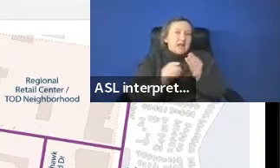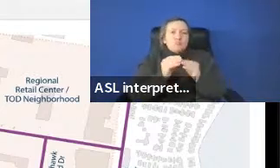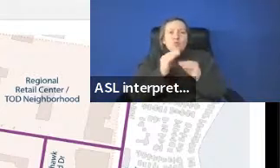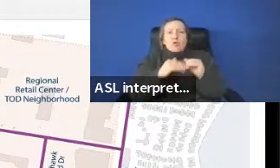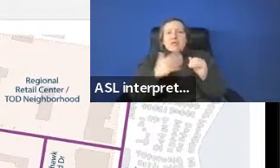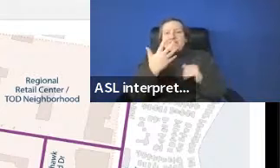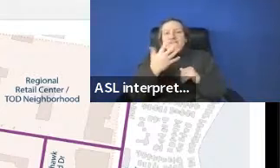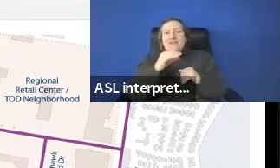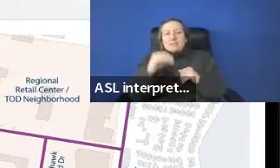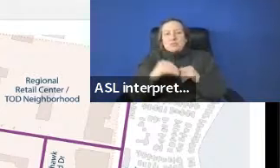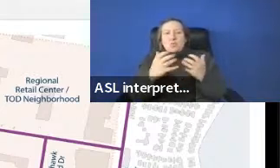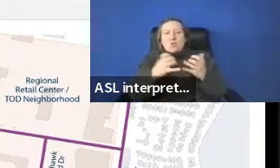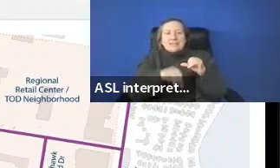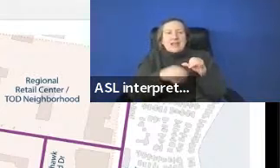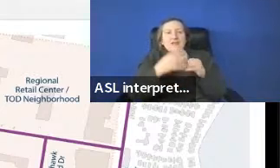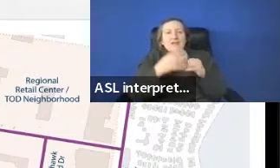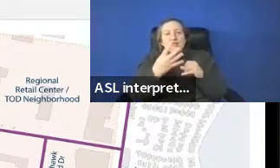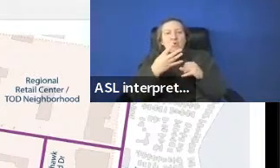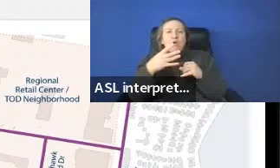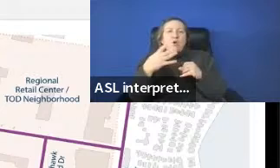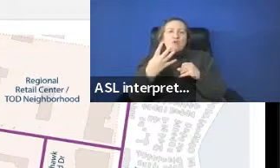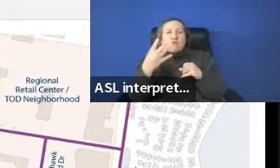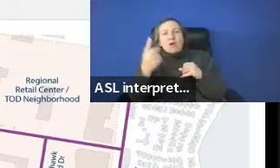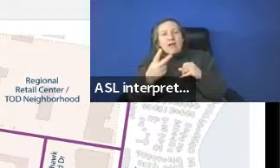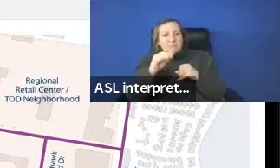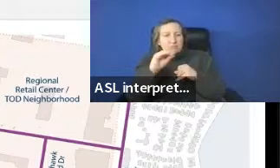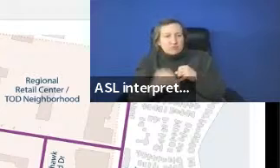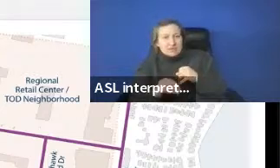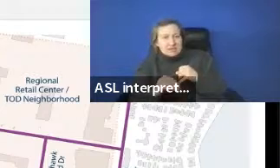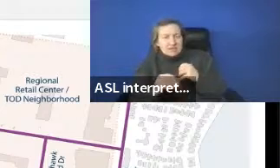around 4.5%. We really want to stay a lot